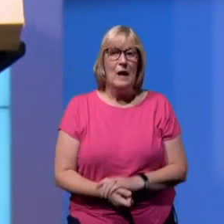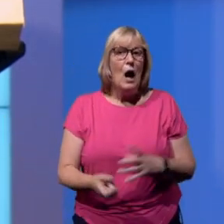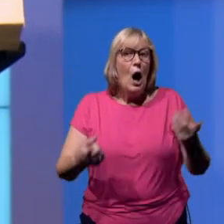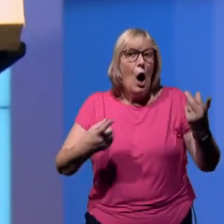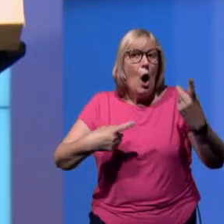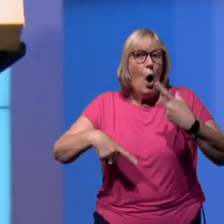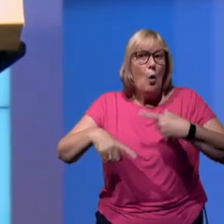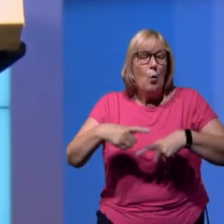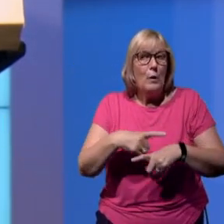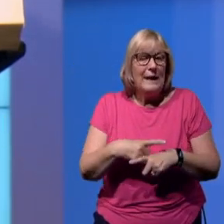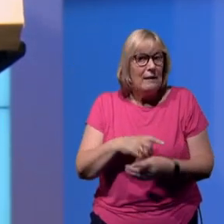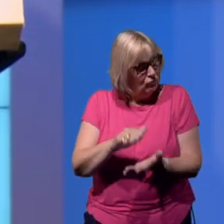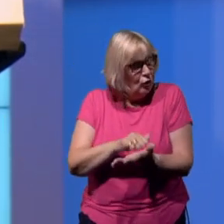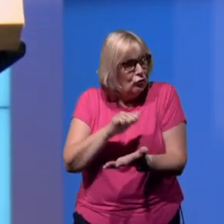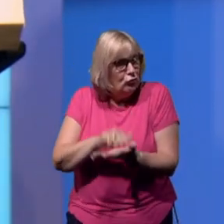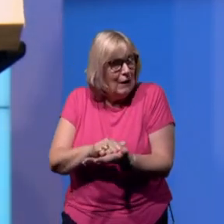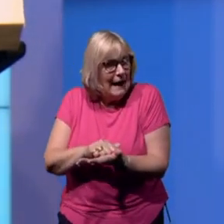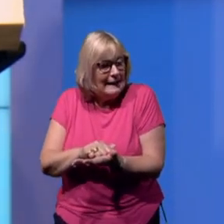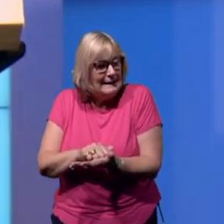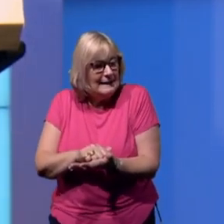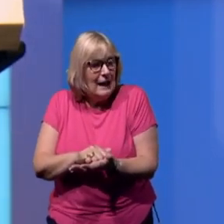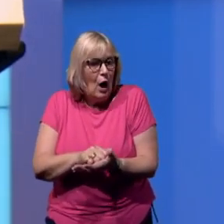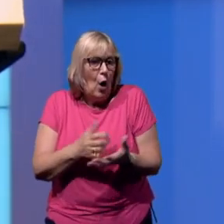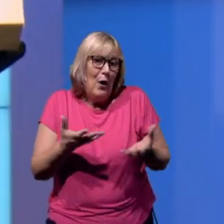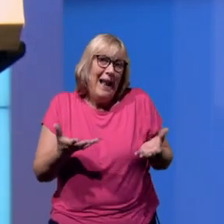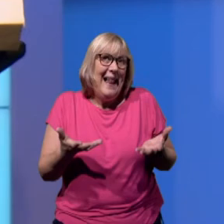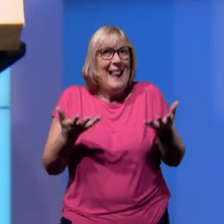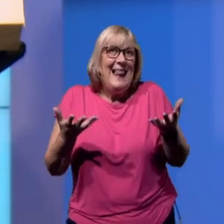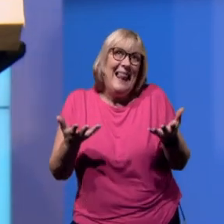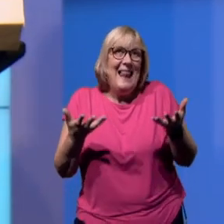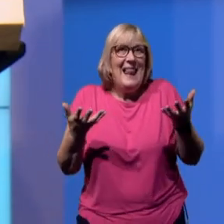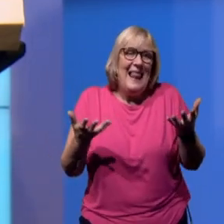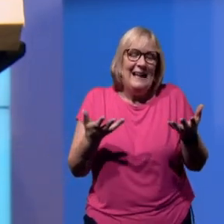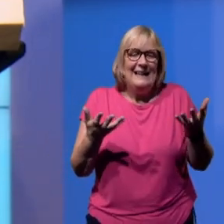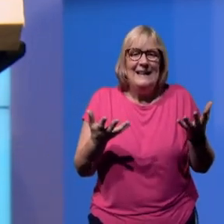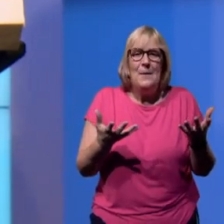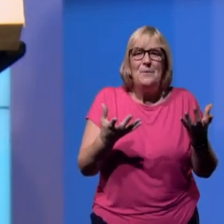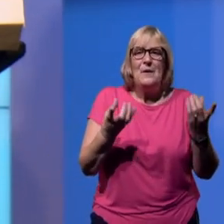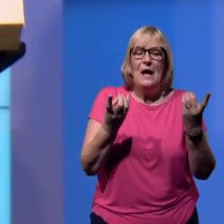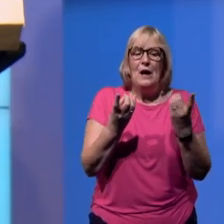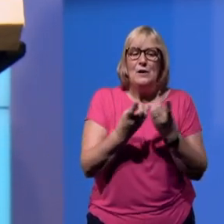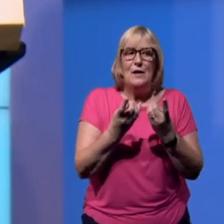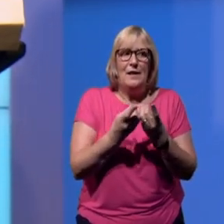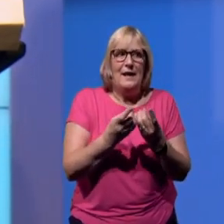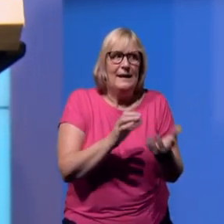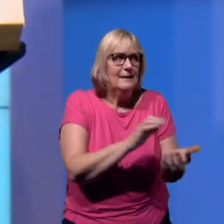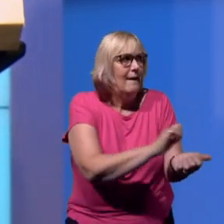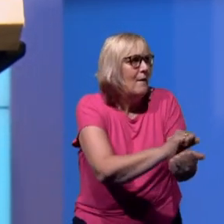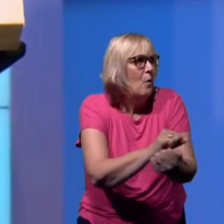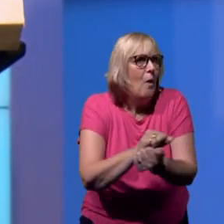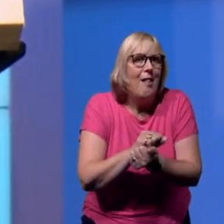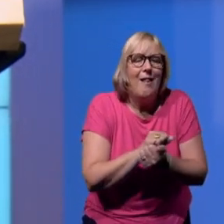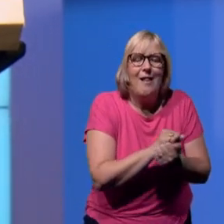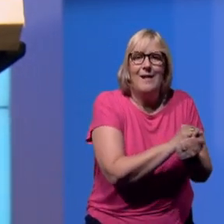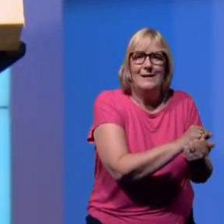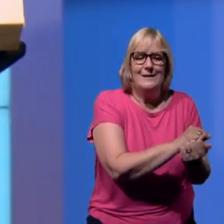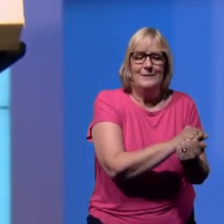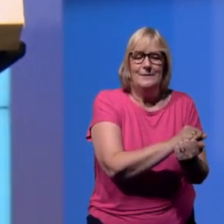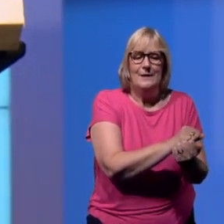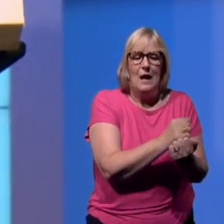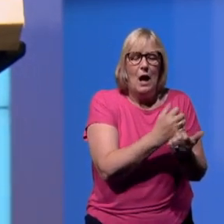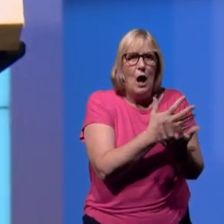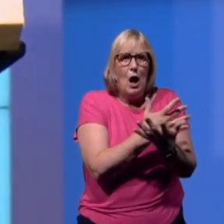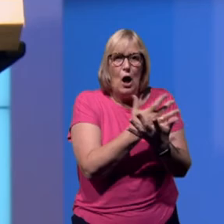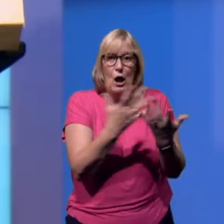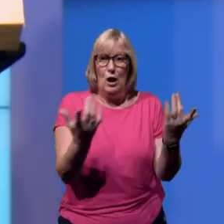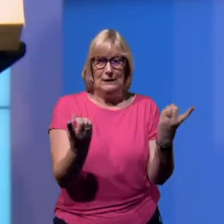holding rightly but lightly to the things of this world? There are lots